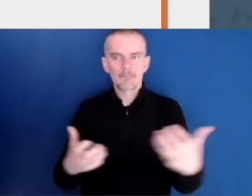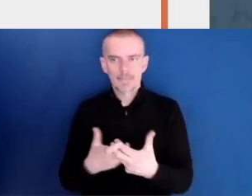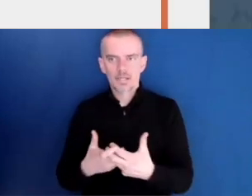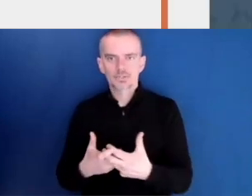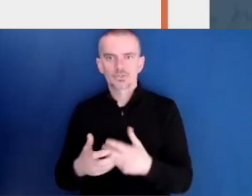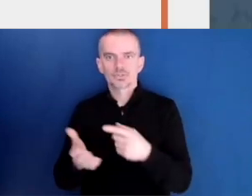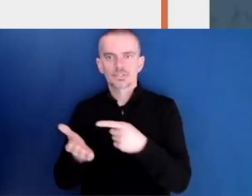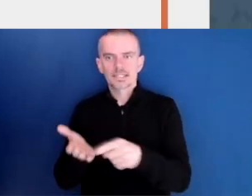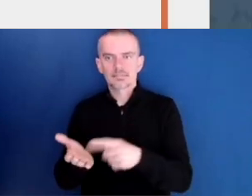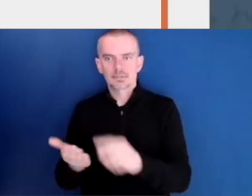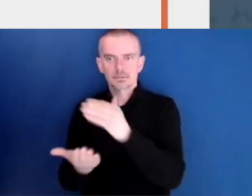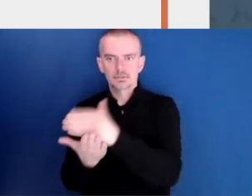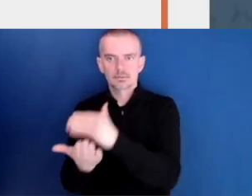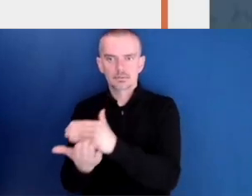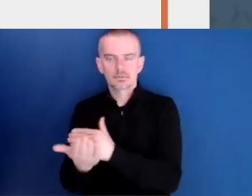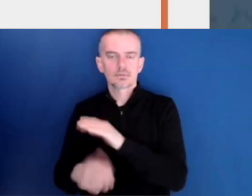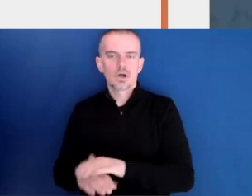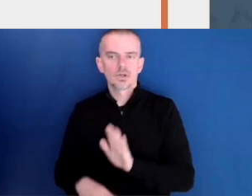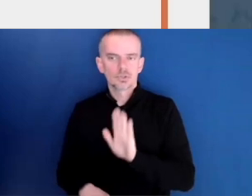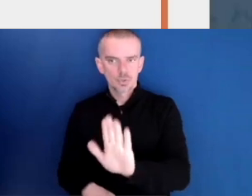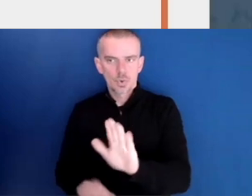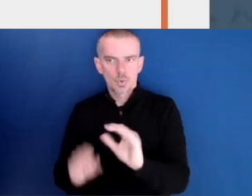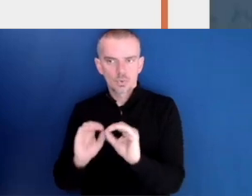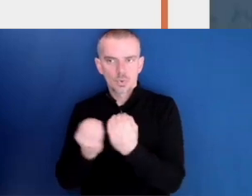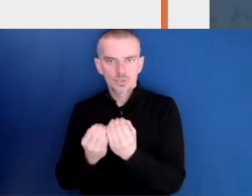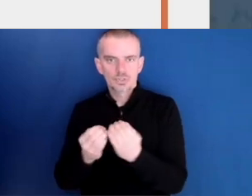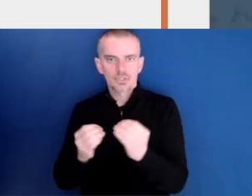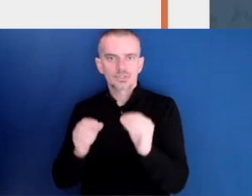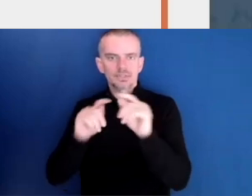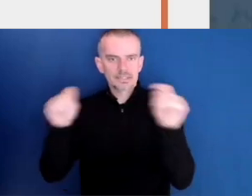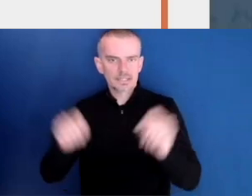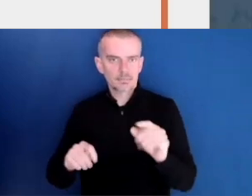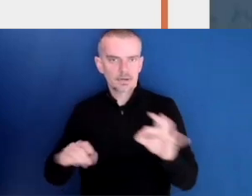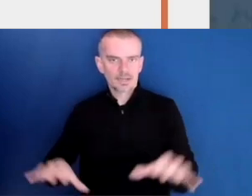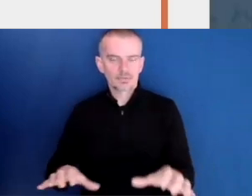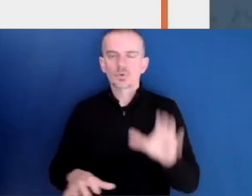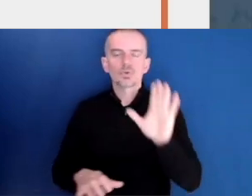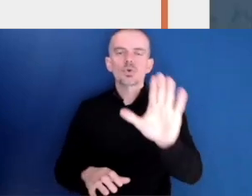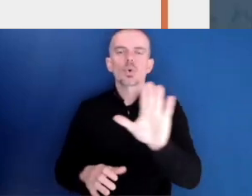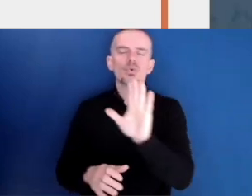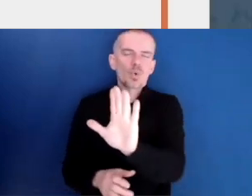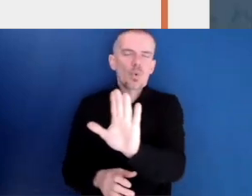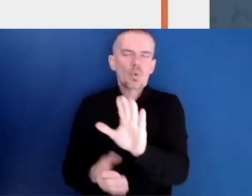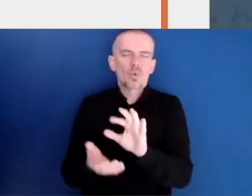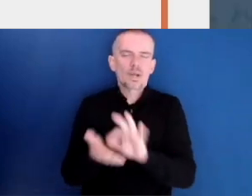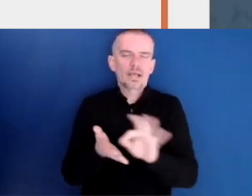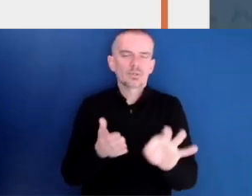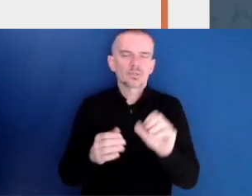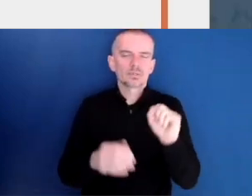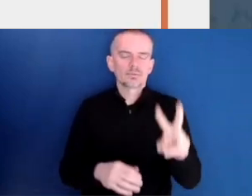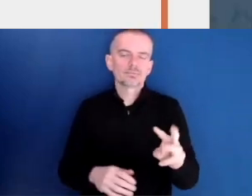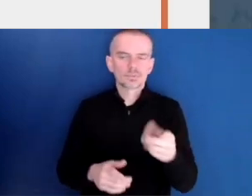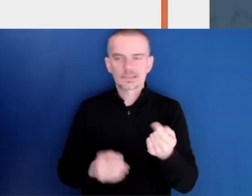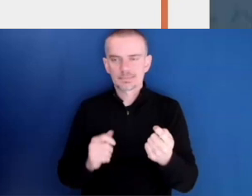are shown in your organization statement of activity or in your accounting software? So we're getting a little bit technical